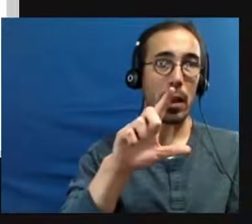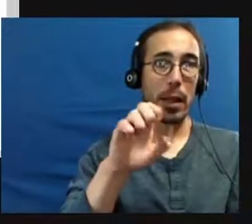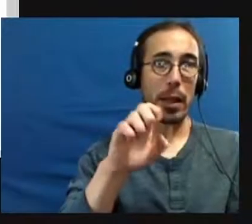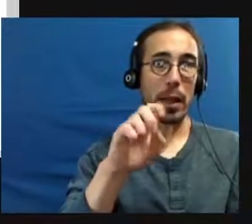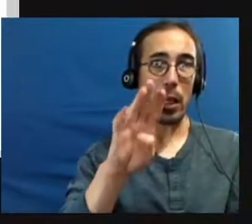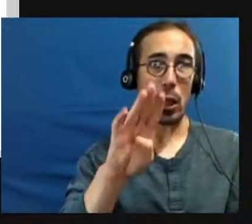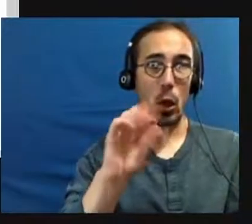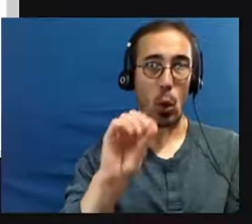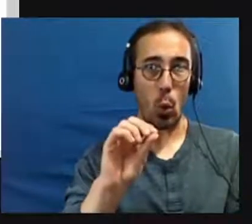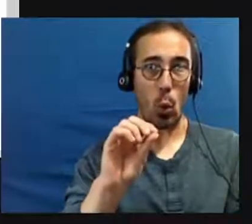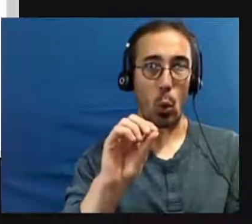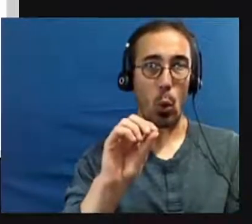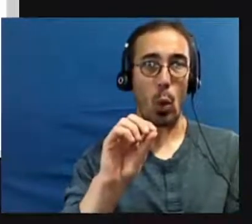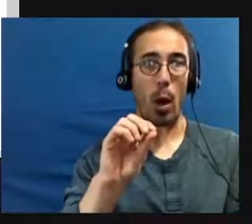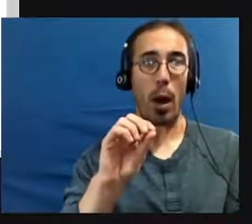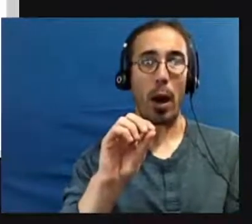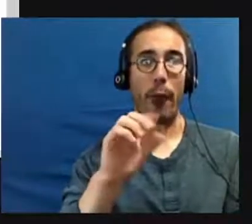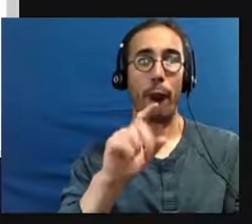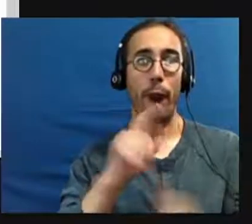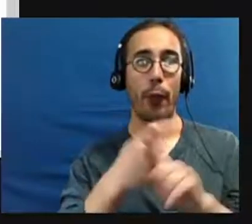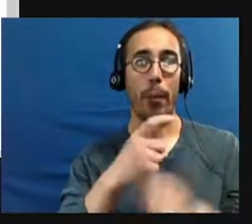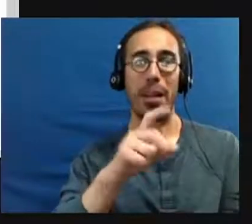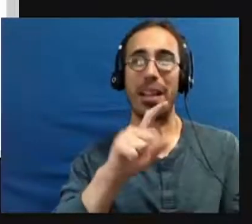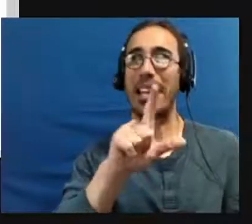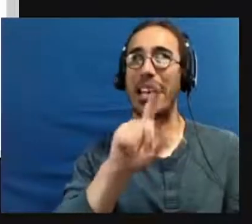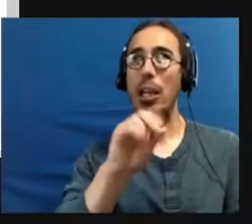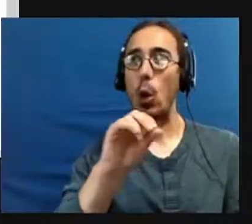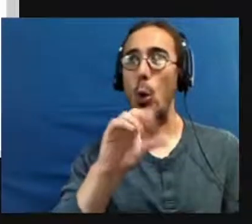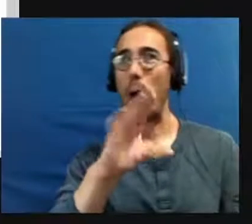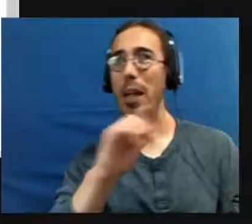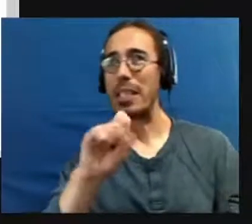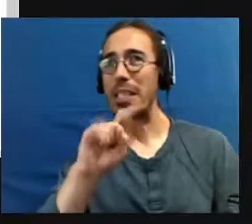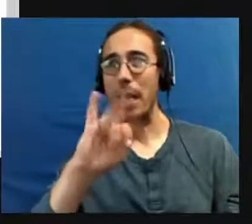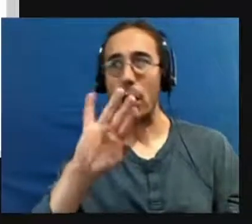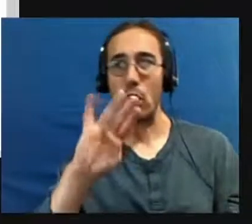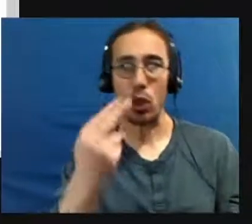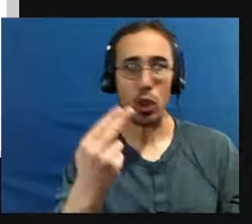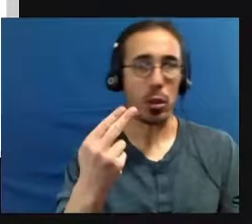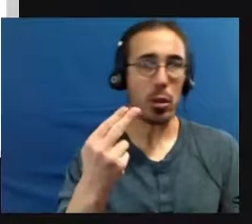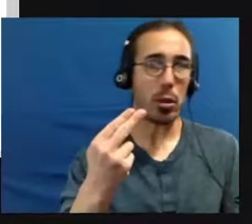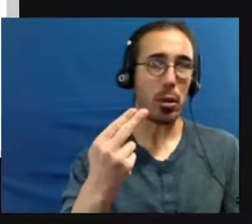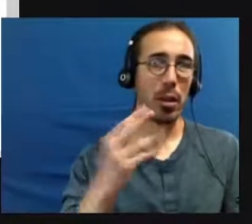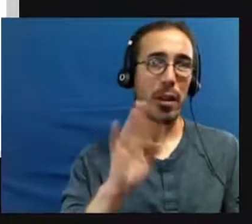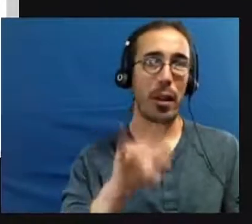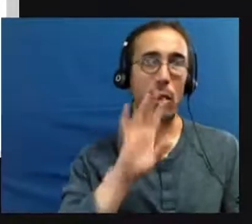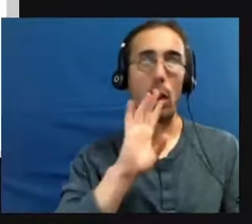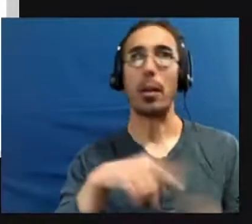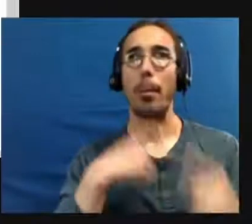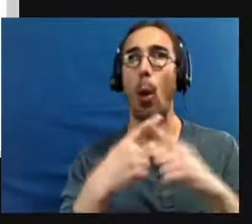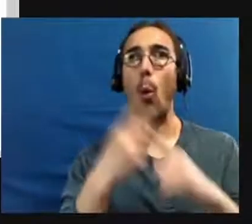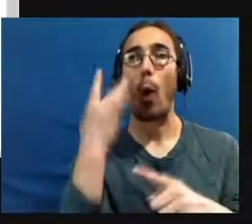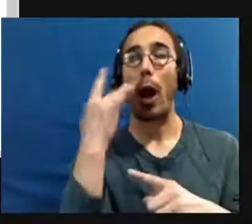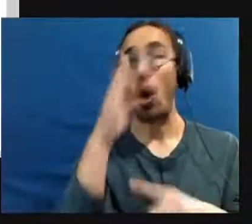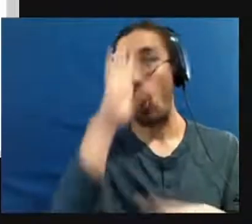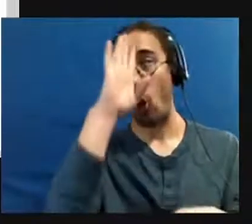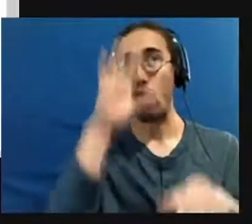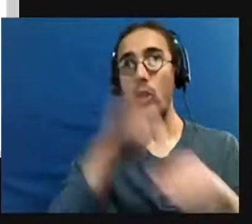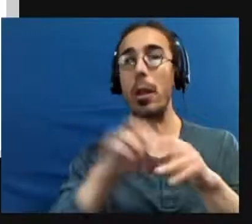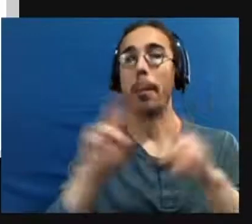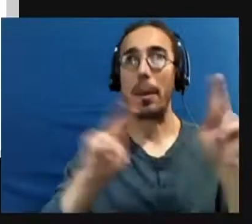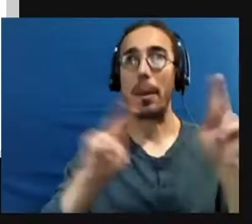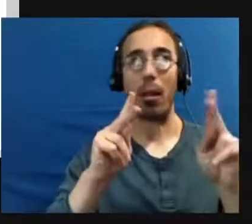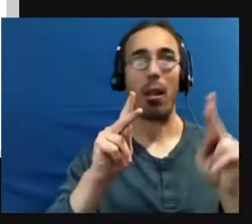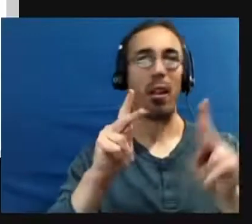There is actually a really great article in the resource document I put together that kind of talks about why autistic people love Lilo from Lilo and